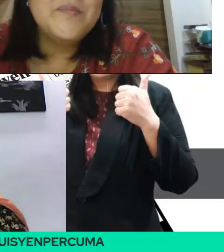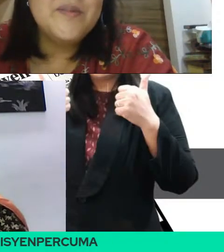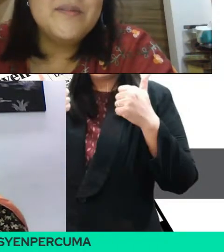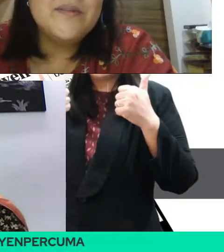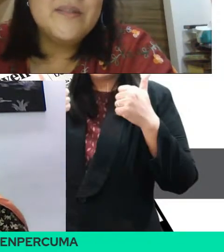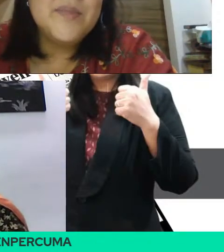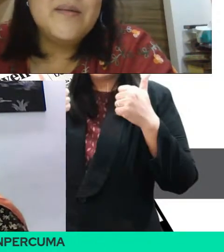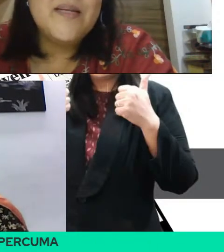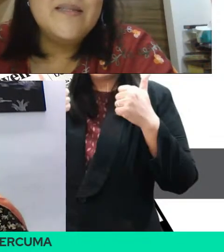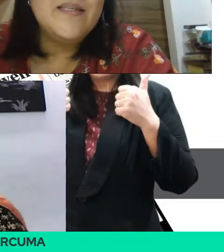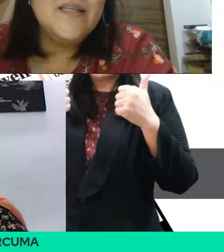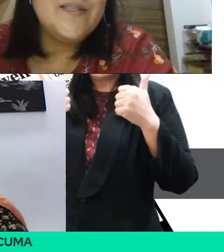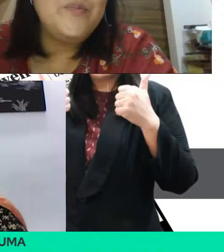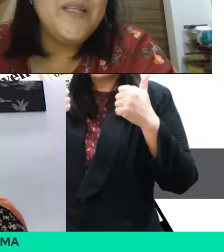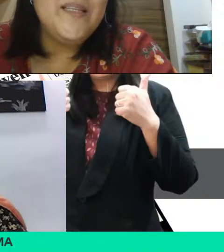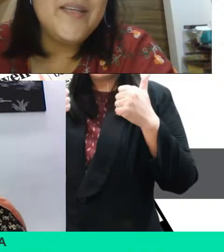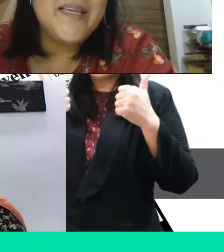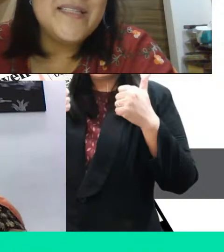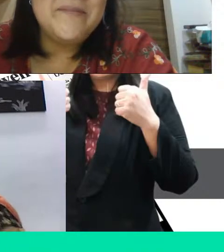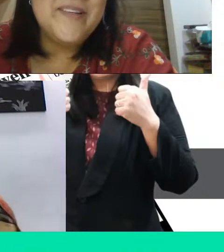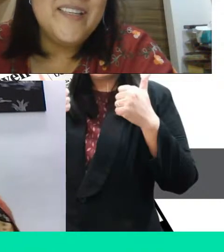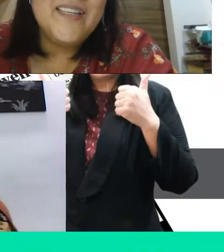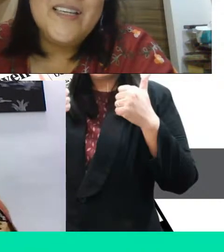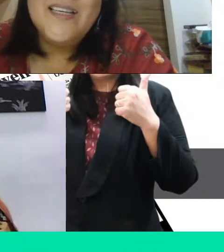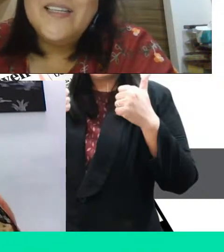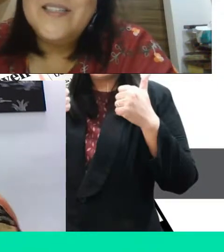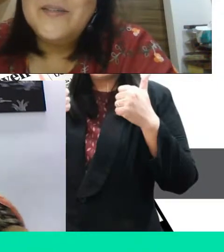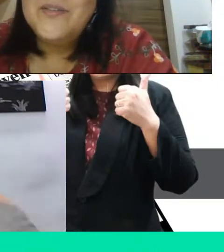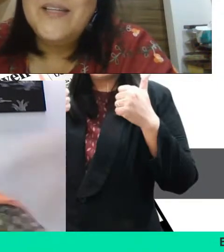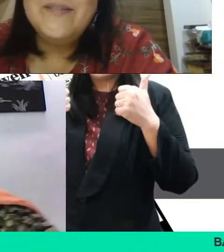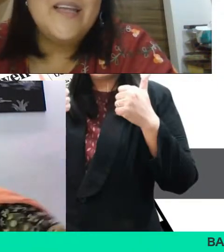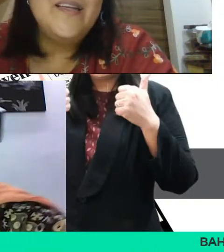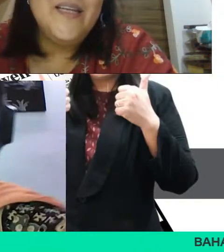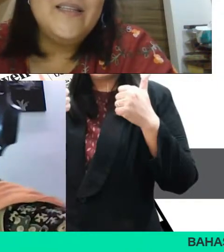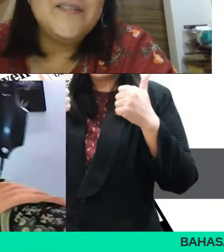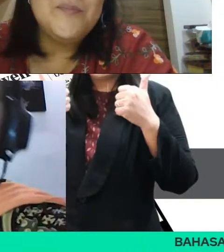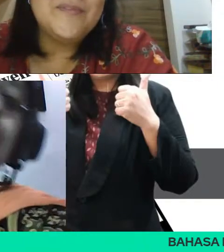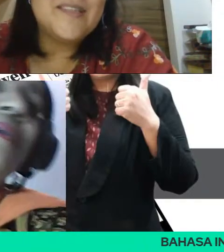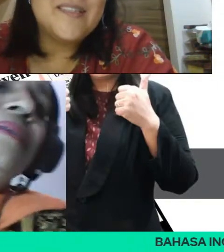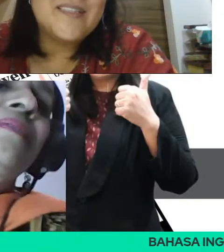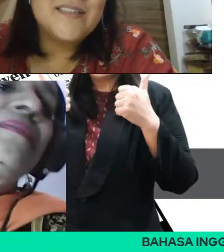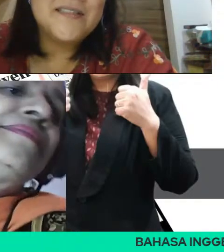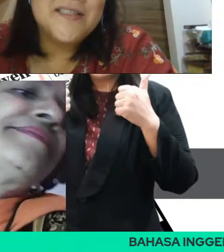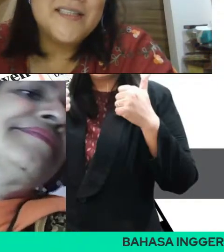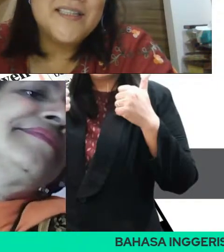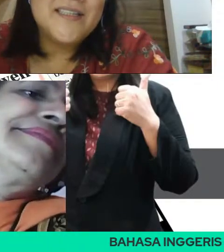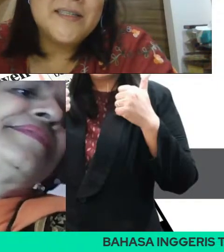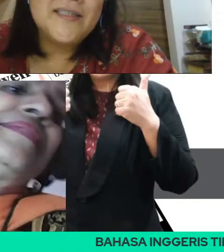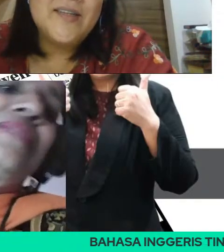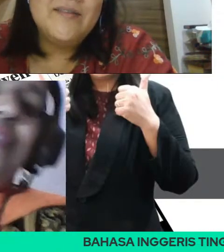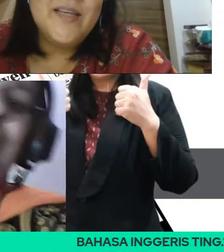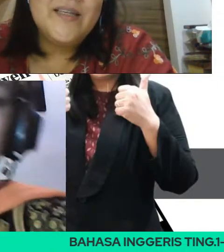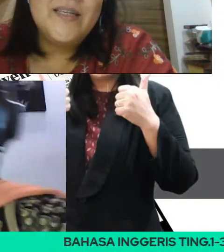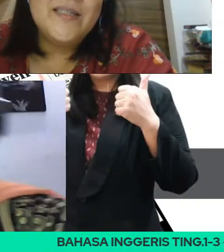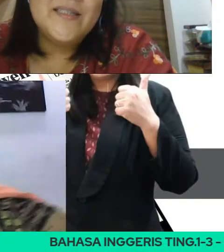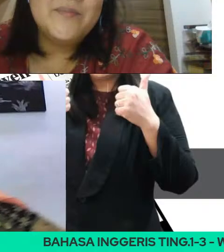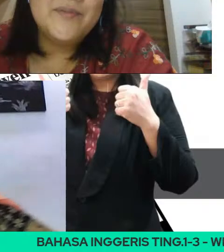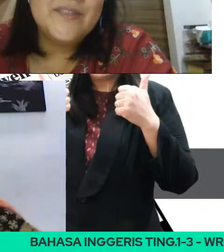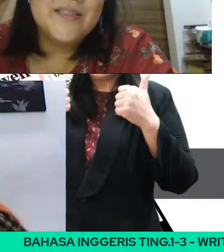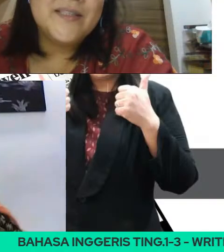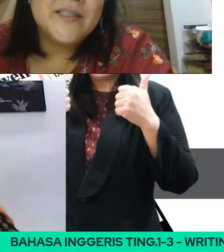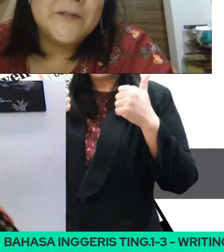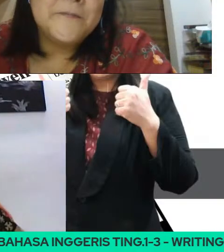quite suitable. Because last year, there's no PT3 exam, right? So try the latest books. Try to get the